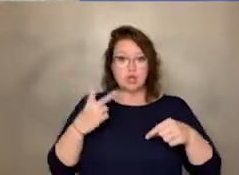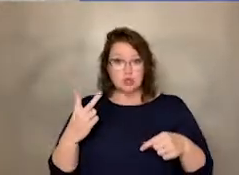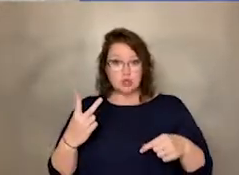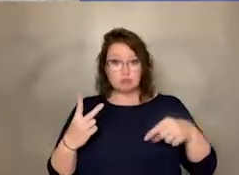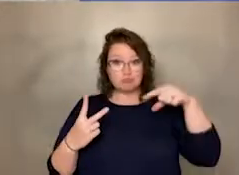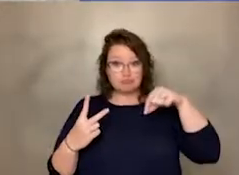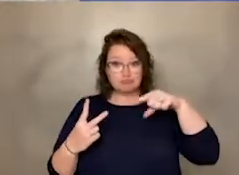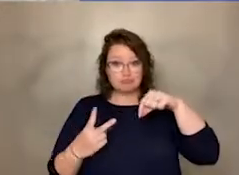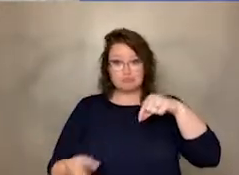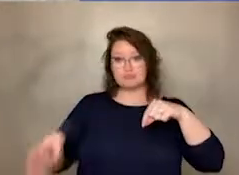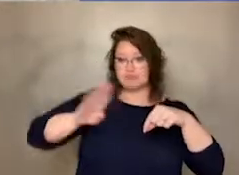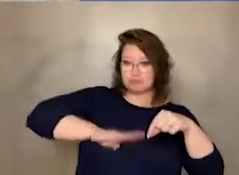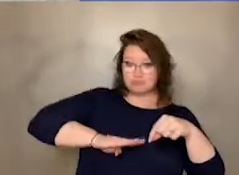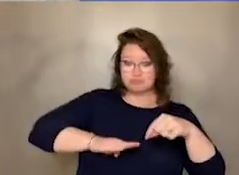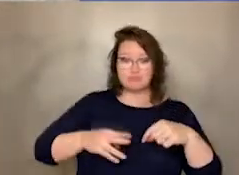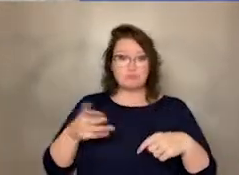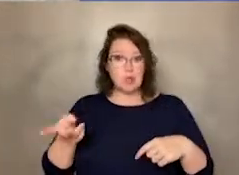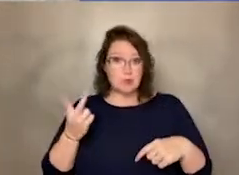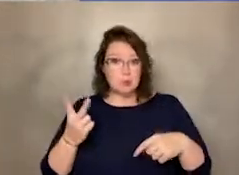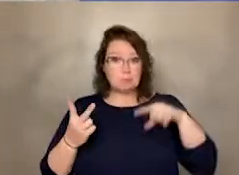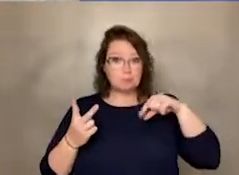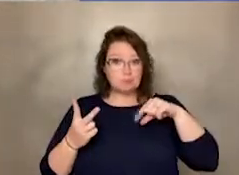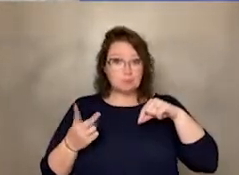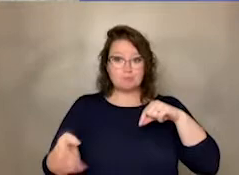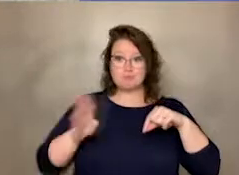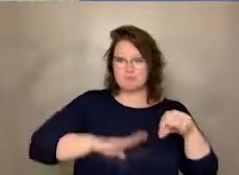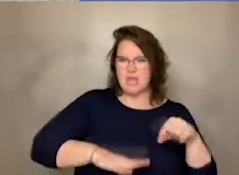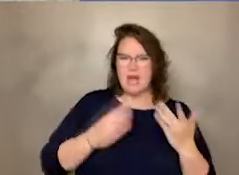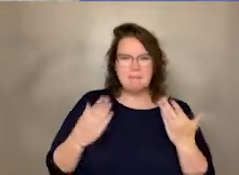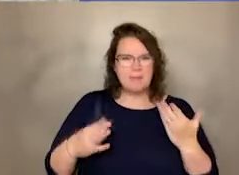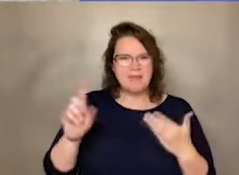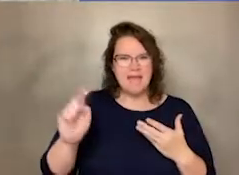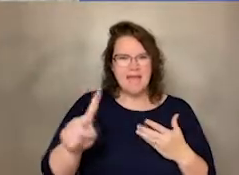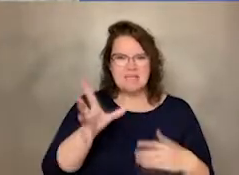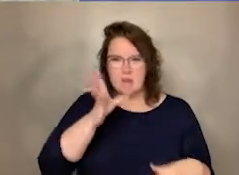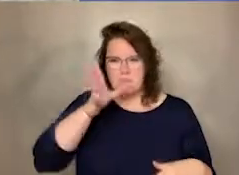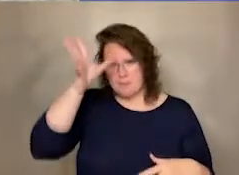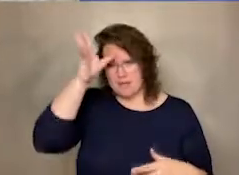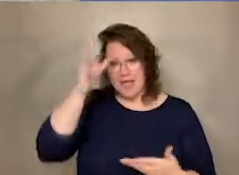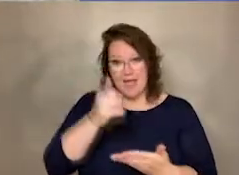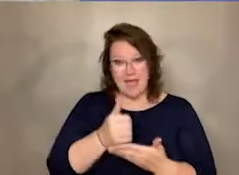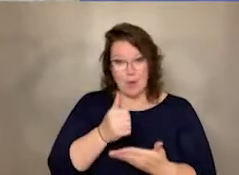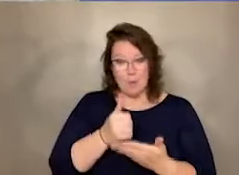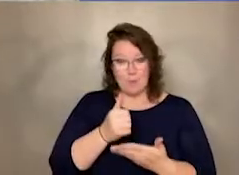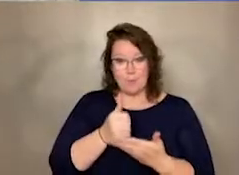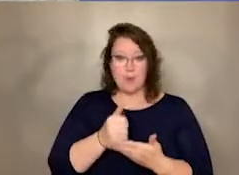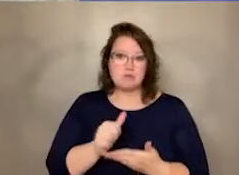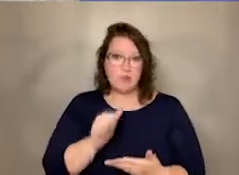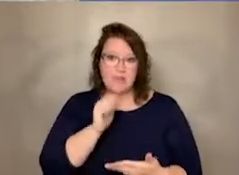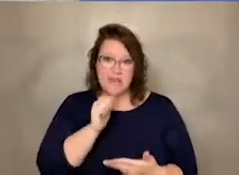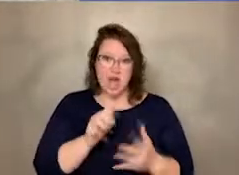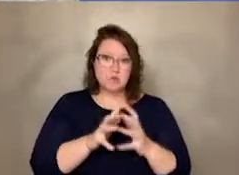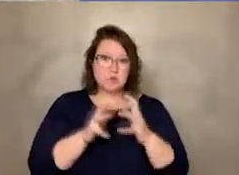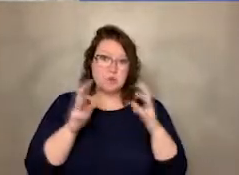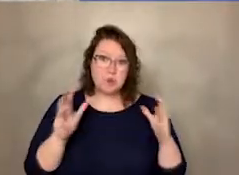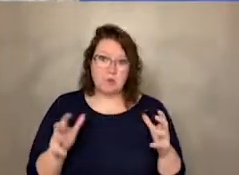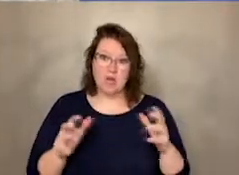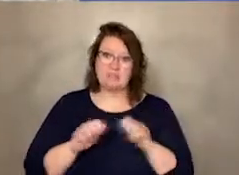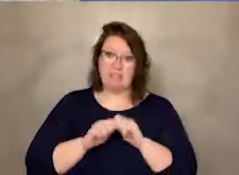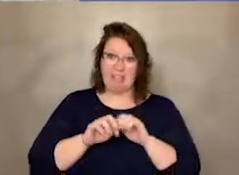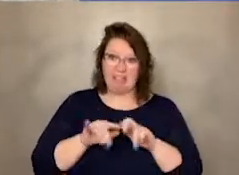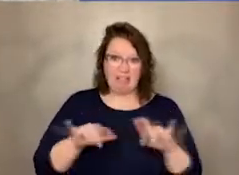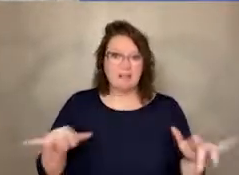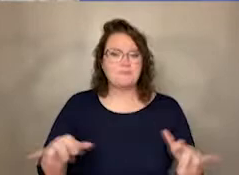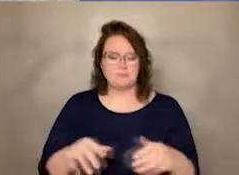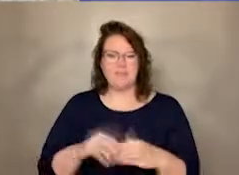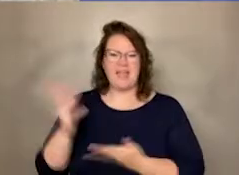and swish. You may ask your parents to help you with this part so that you do not get a lot of food